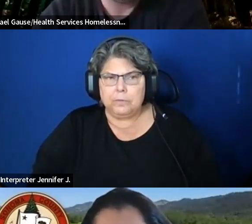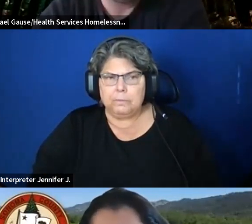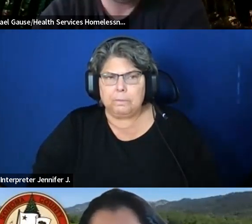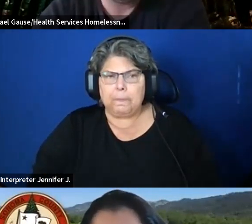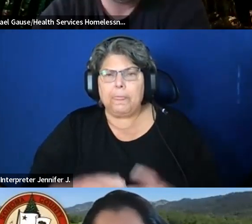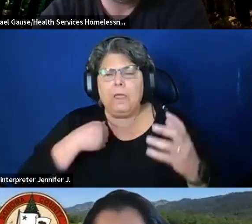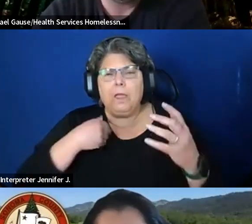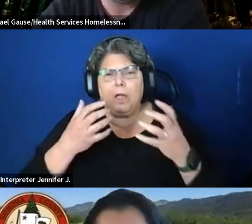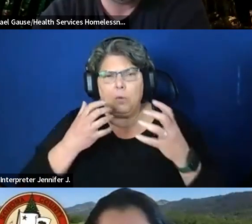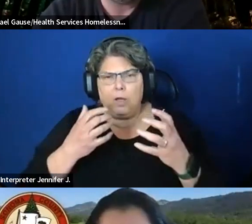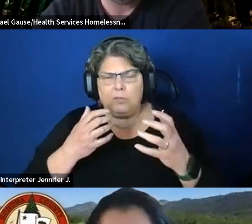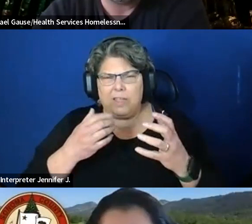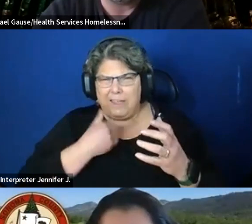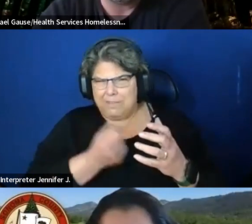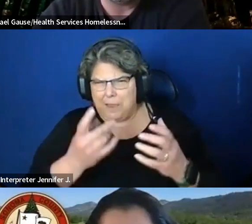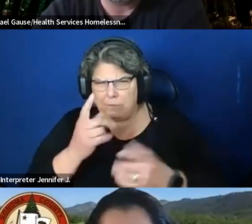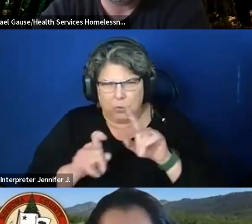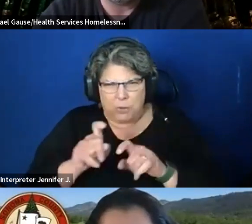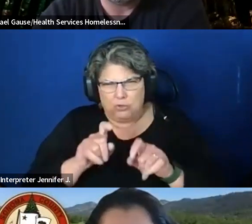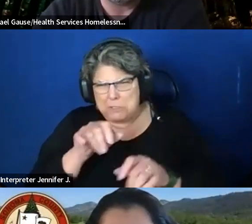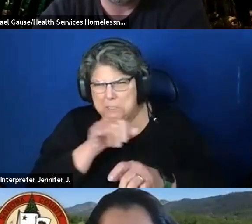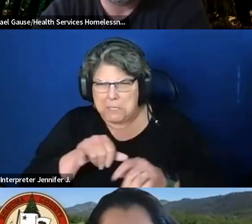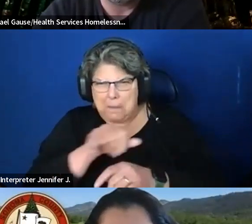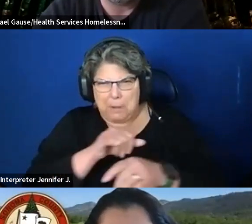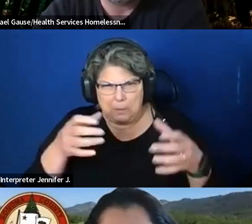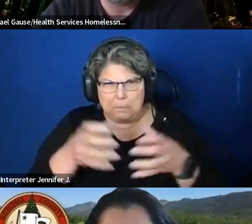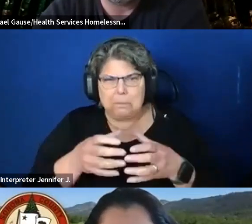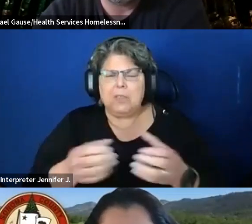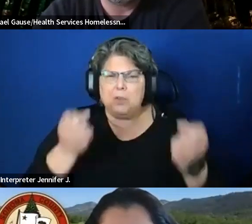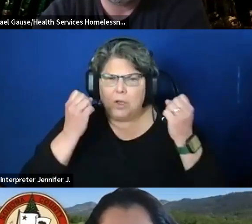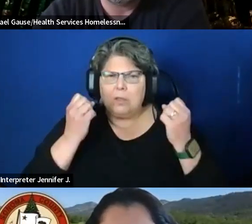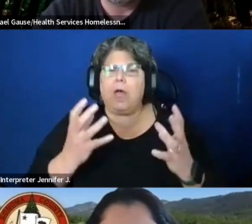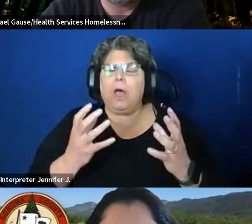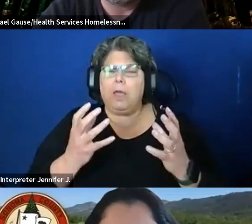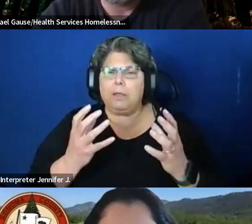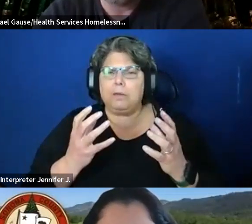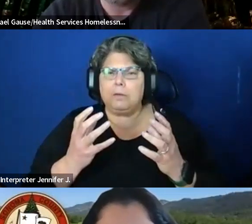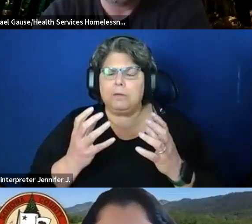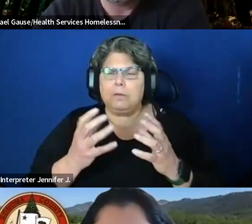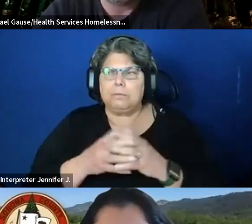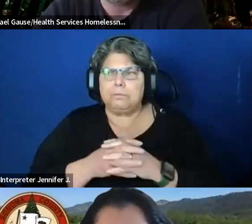I want to group a number of other questions. There are a lot of